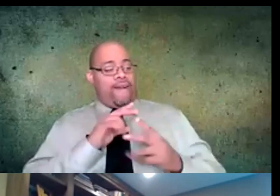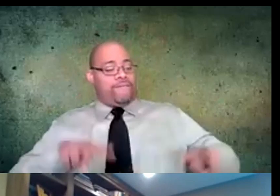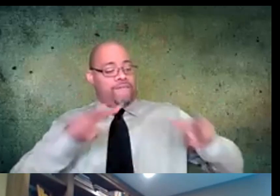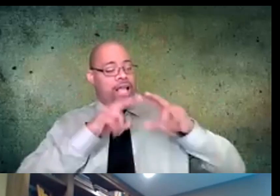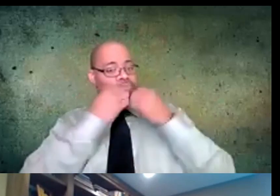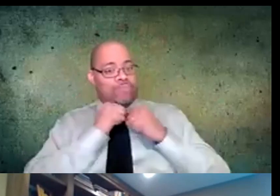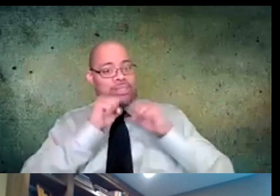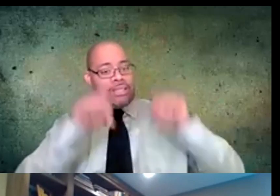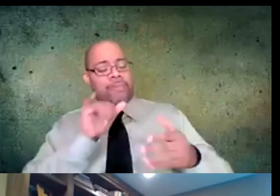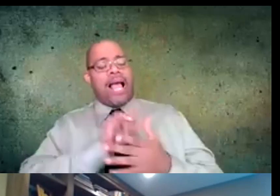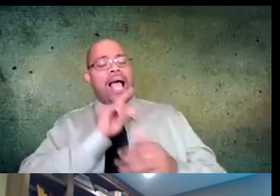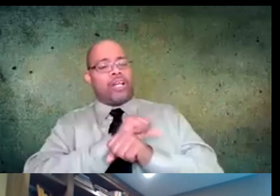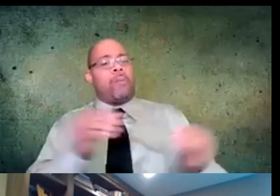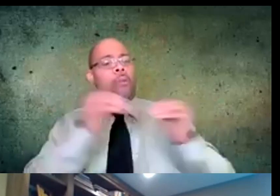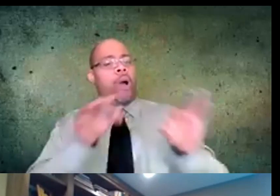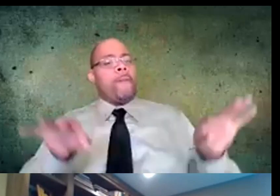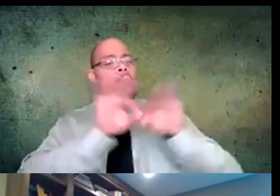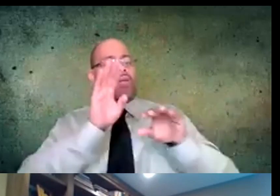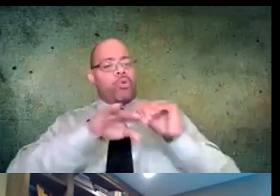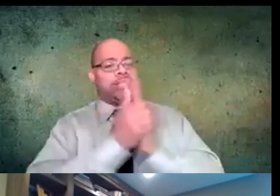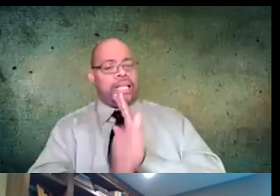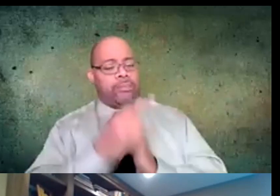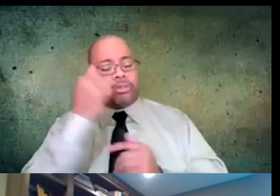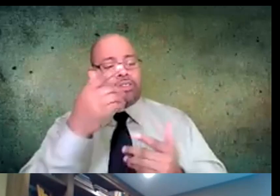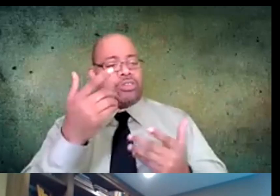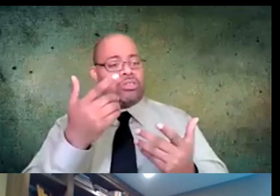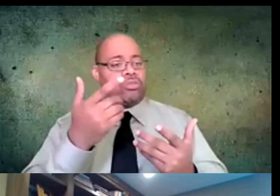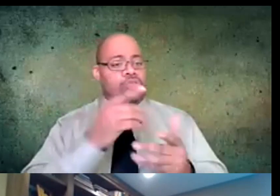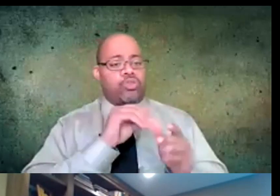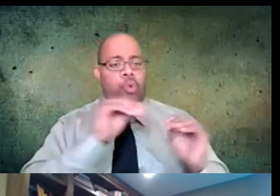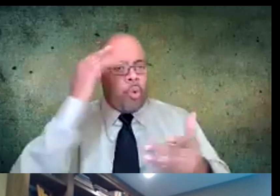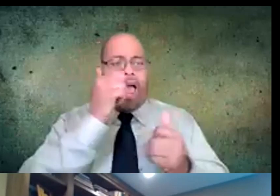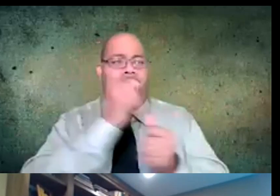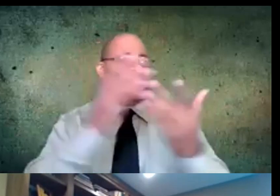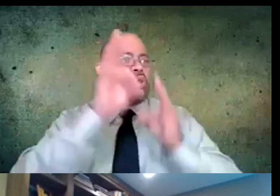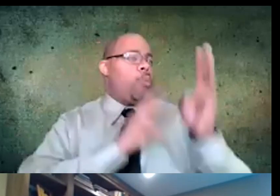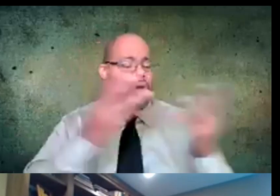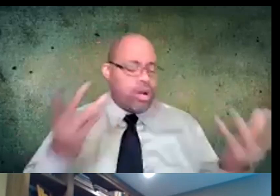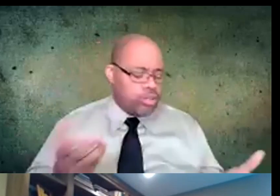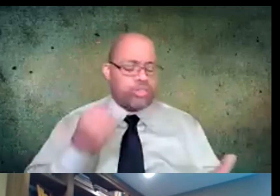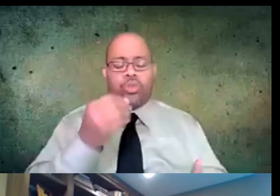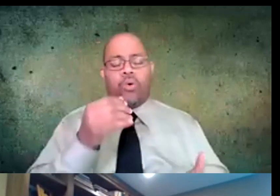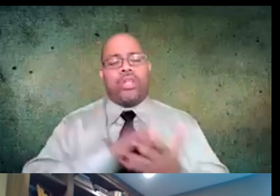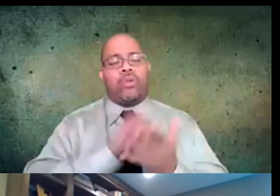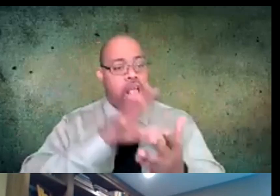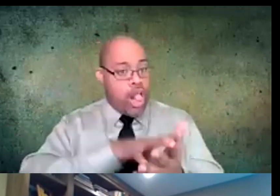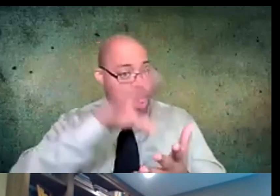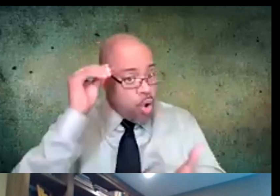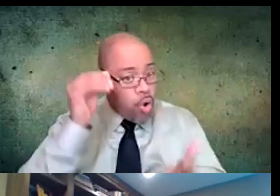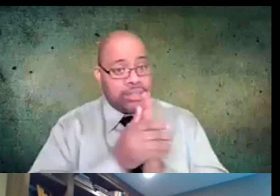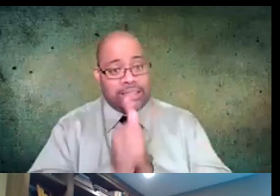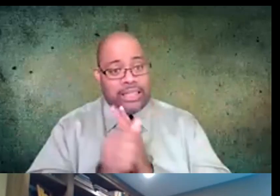I would say that's actually more important than your skill sets, because no one would know everything in the world. So it, you know, you can learn the skill sets, you